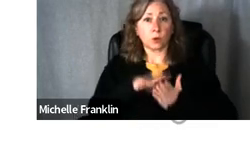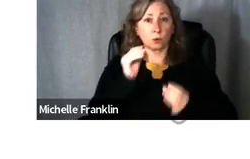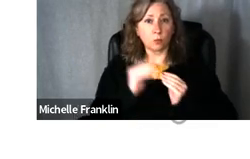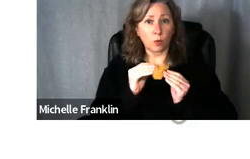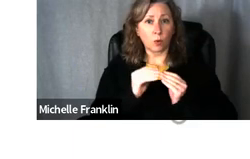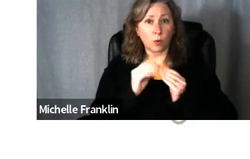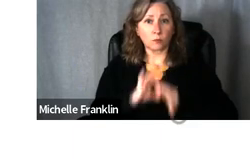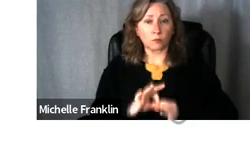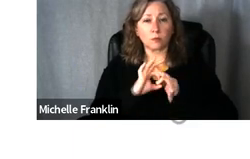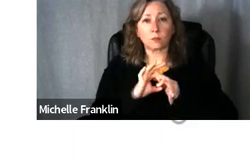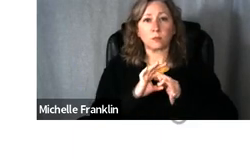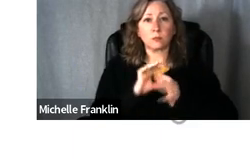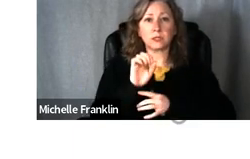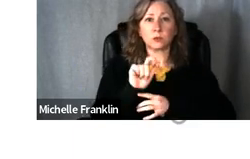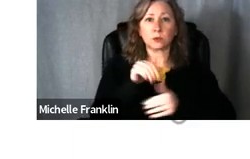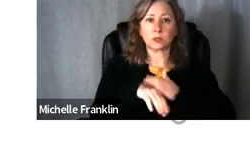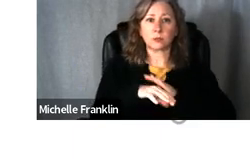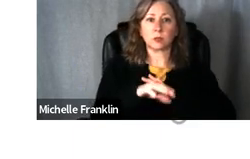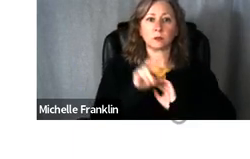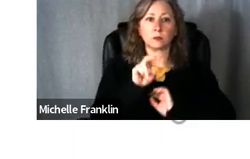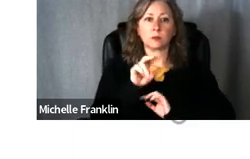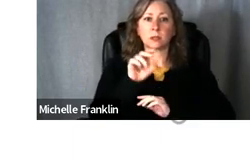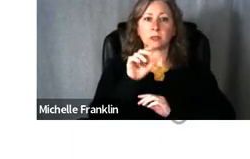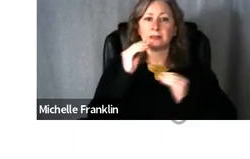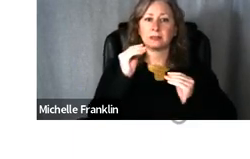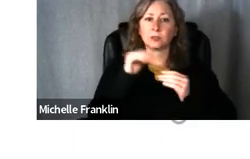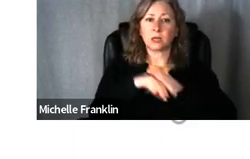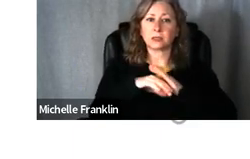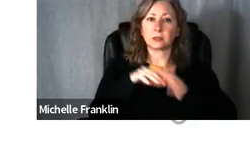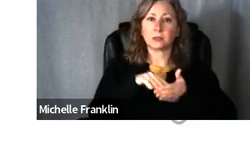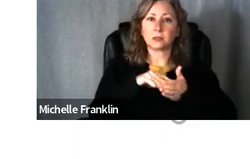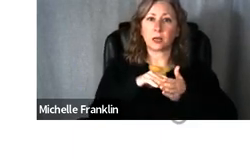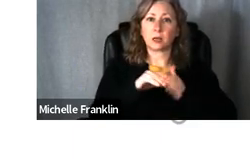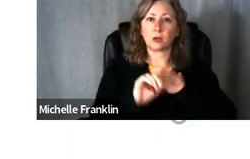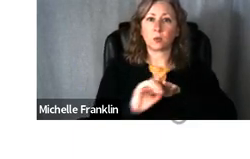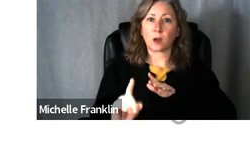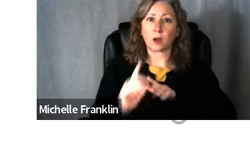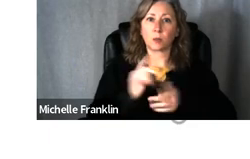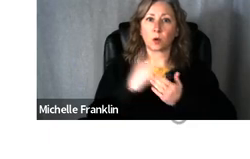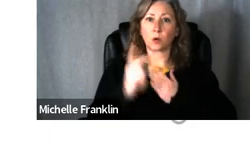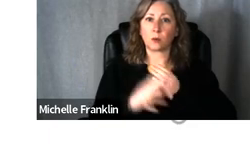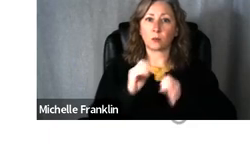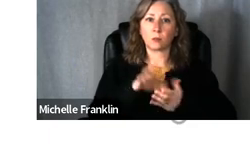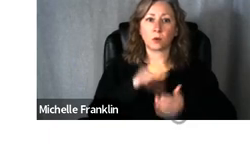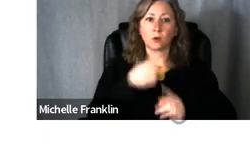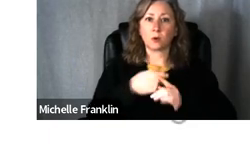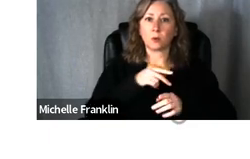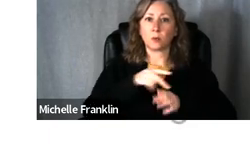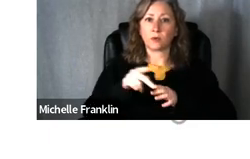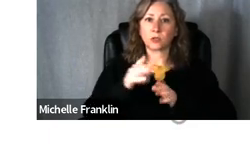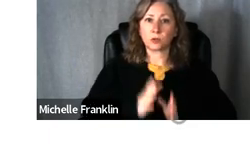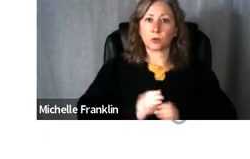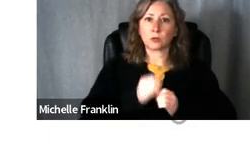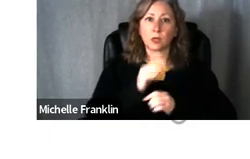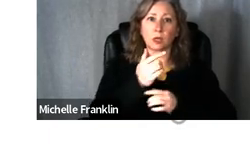about digital accessibility, check out Teach Access's Study Away program. You can learn straight away from accessibility professionals at Google, Meta,